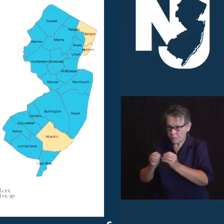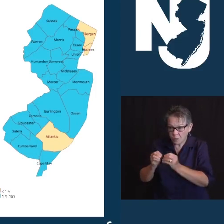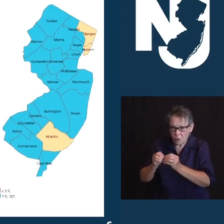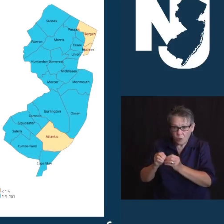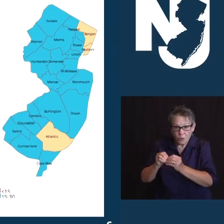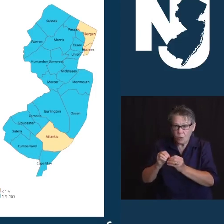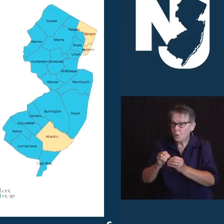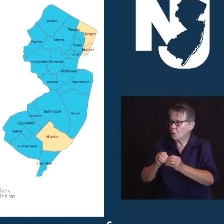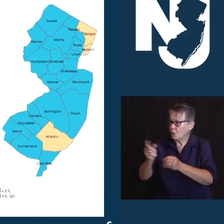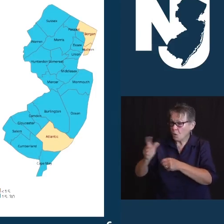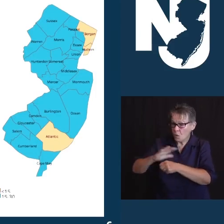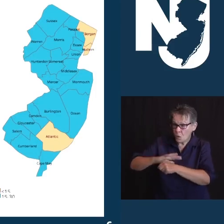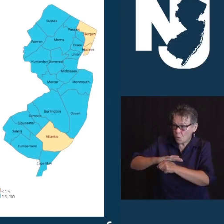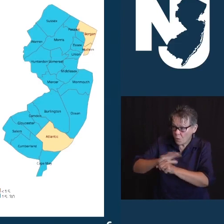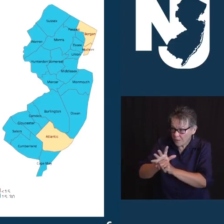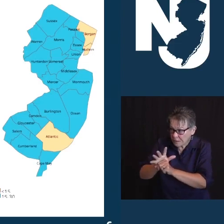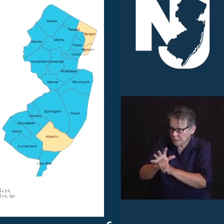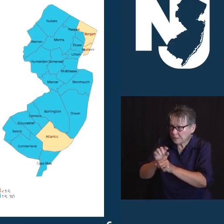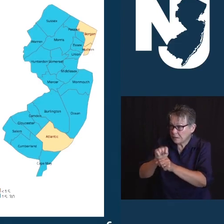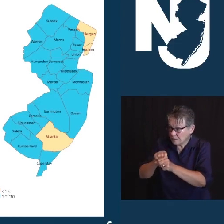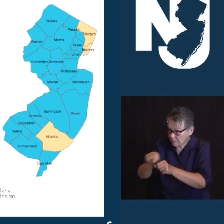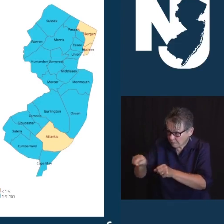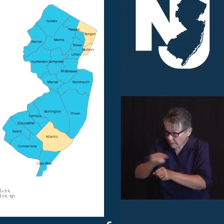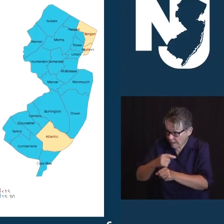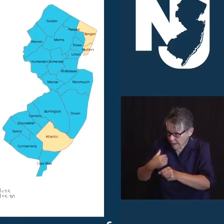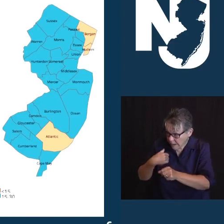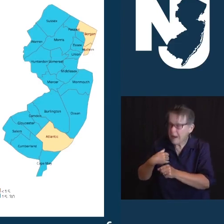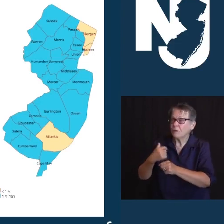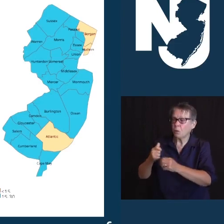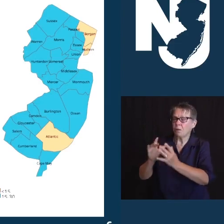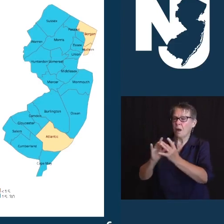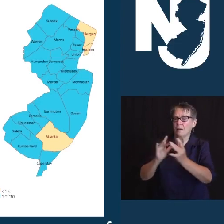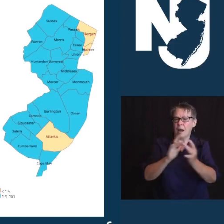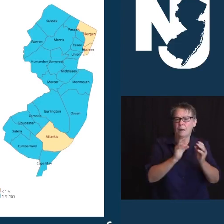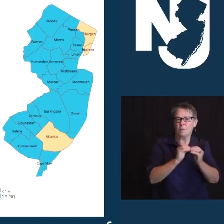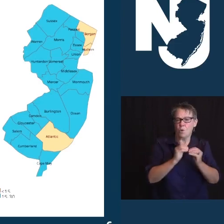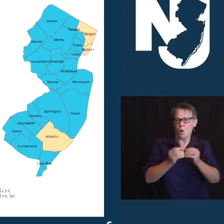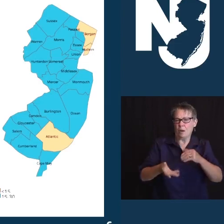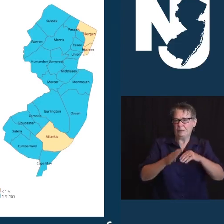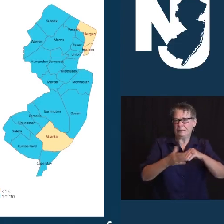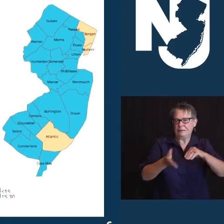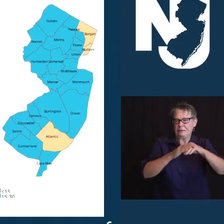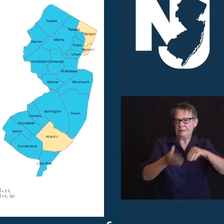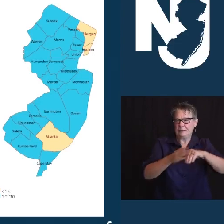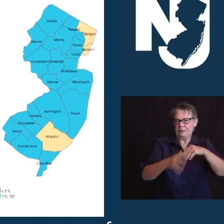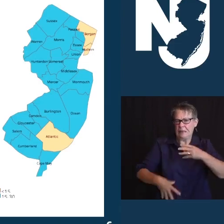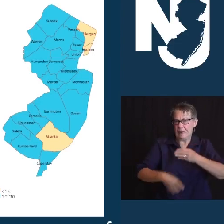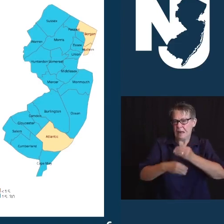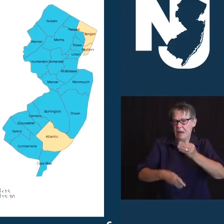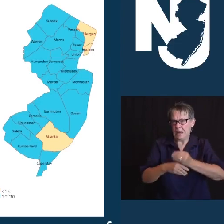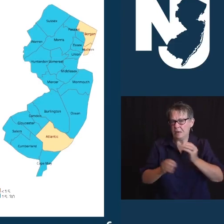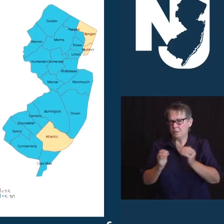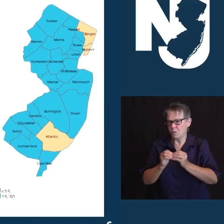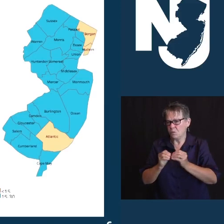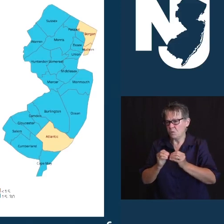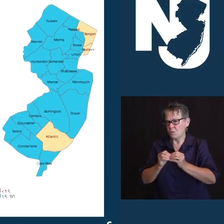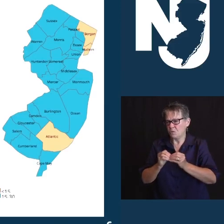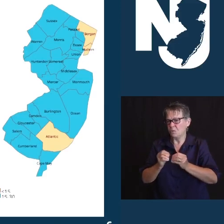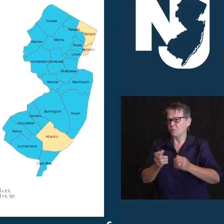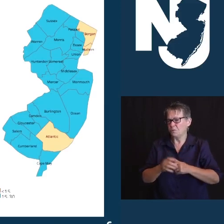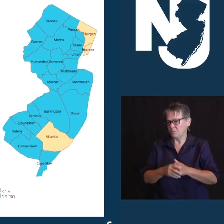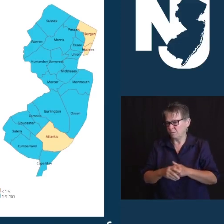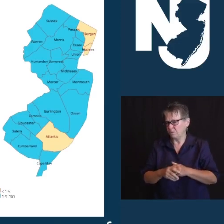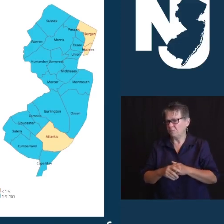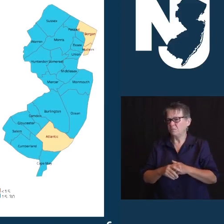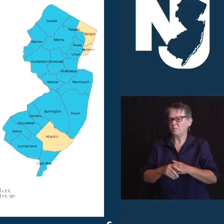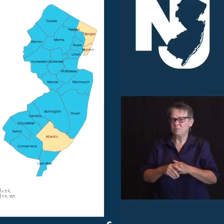news. However, more than half of the people our contact tracers are getting in touch with are